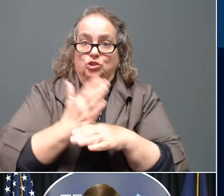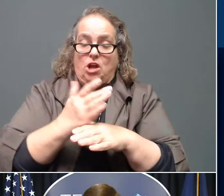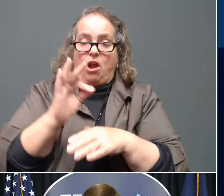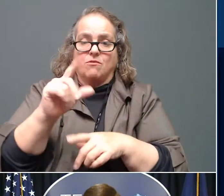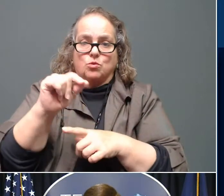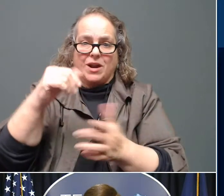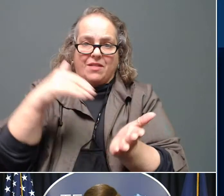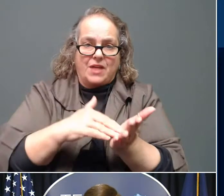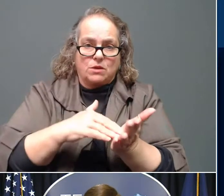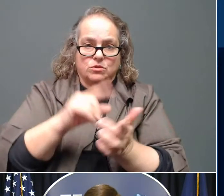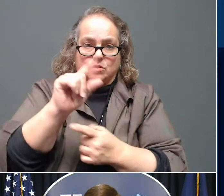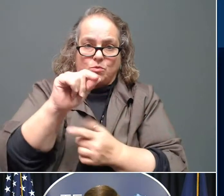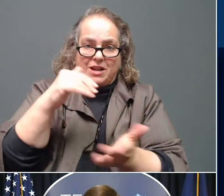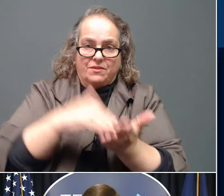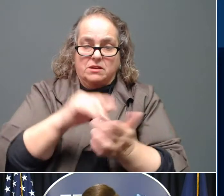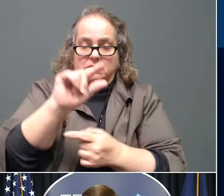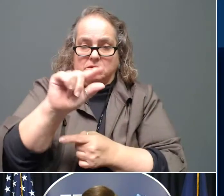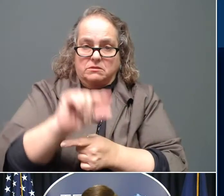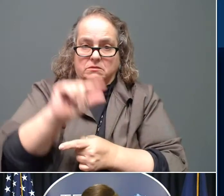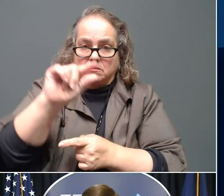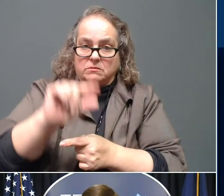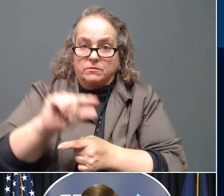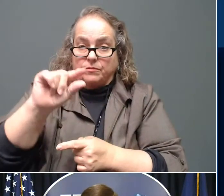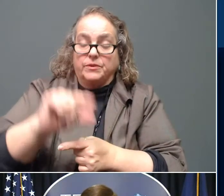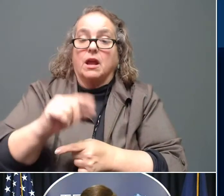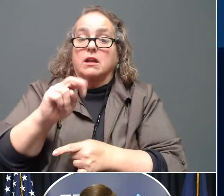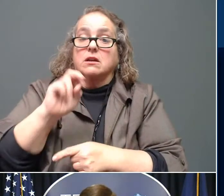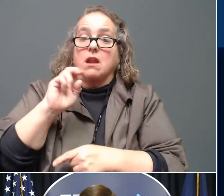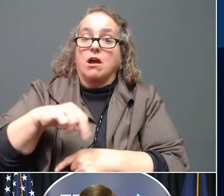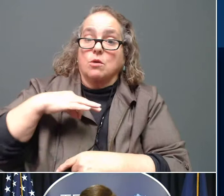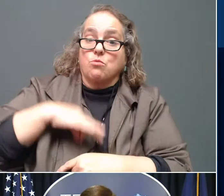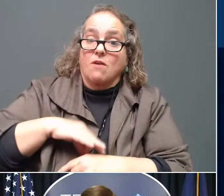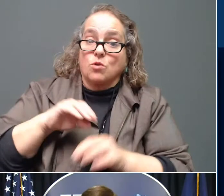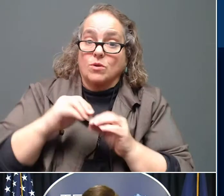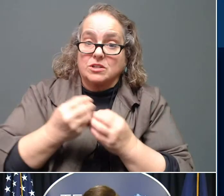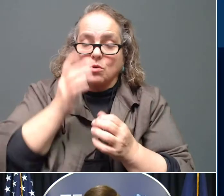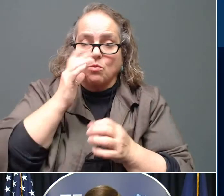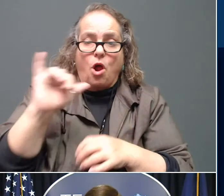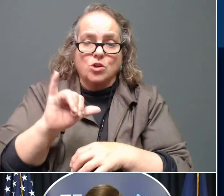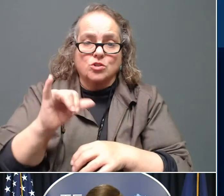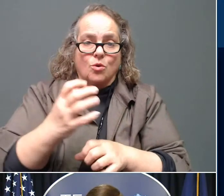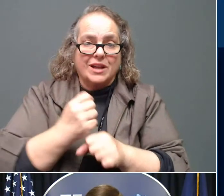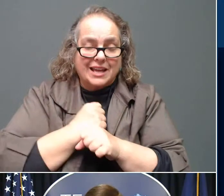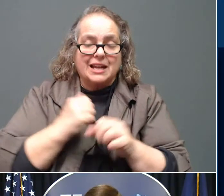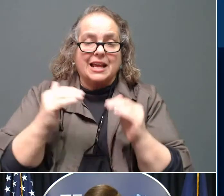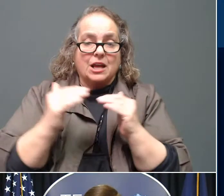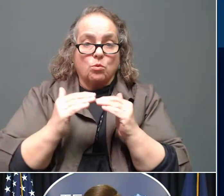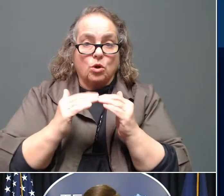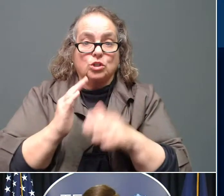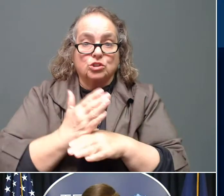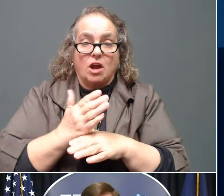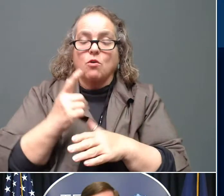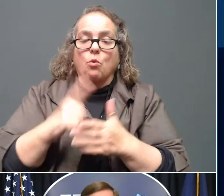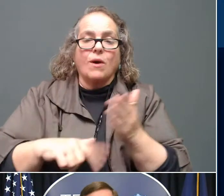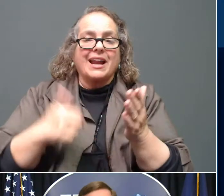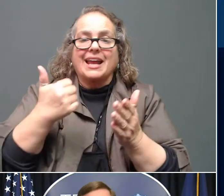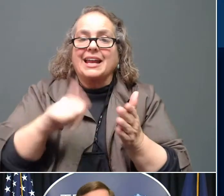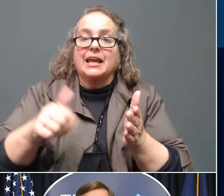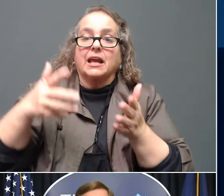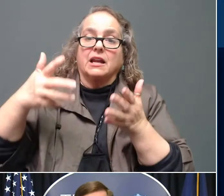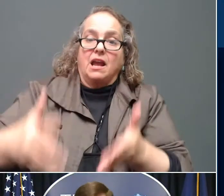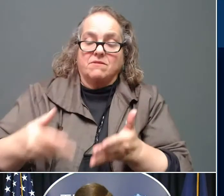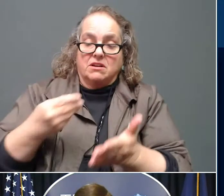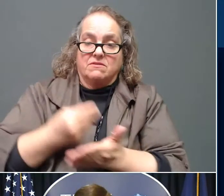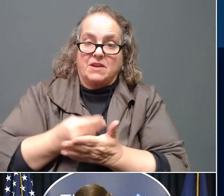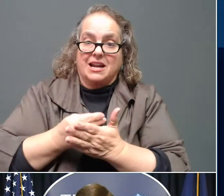These same qualified nonprofit organizations will also receive an equal shares any remaining funds from the Team Kentucky Fund after all